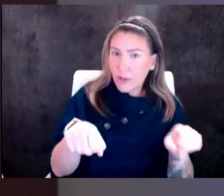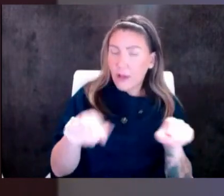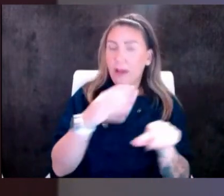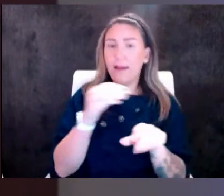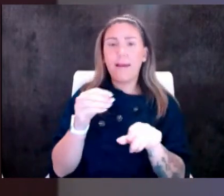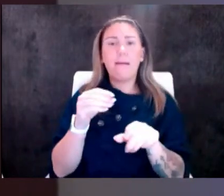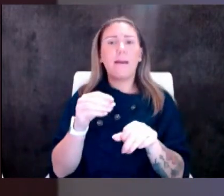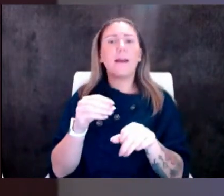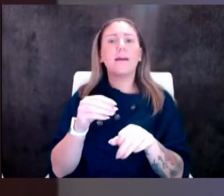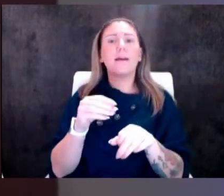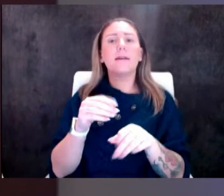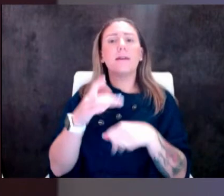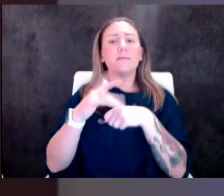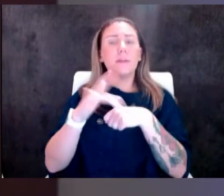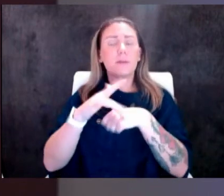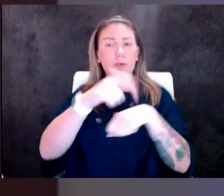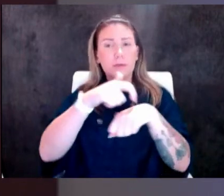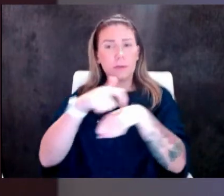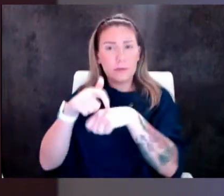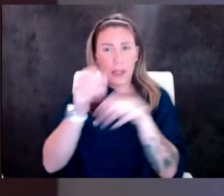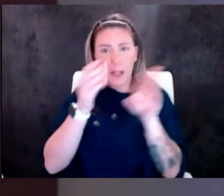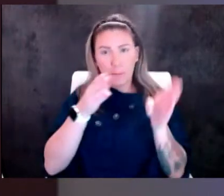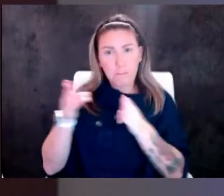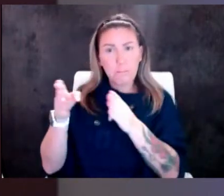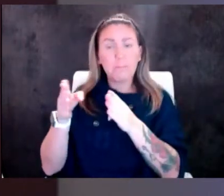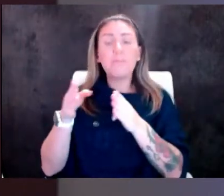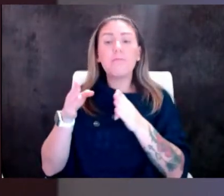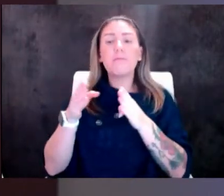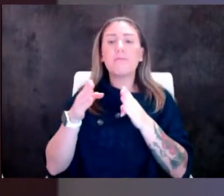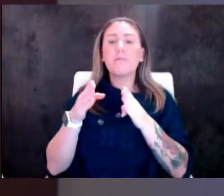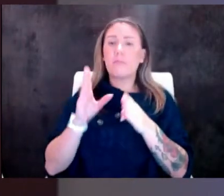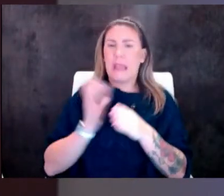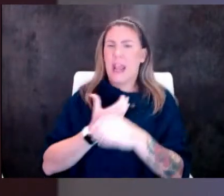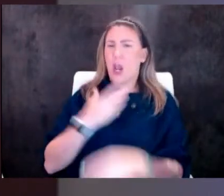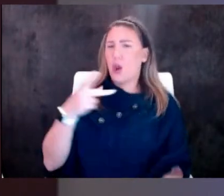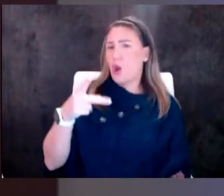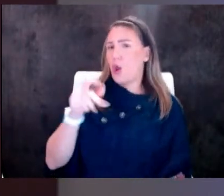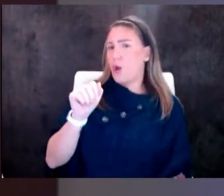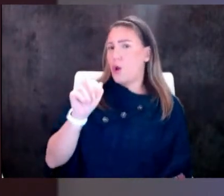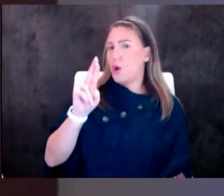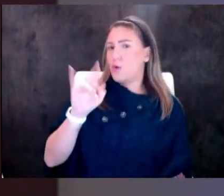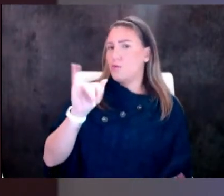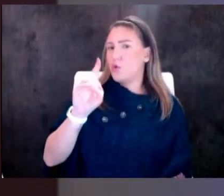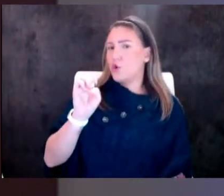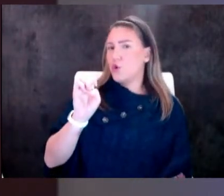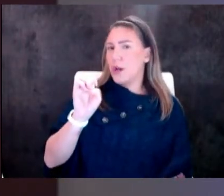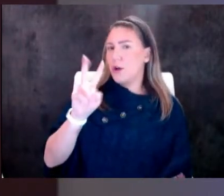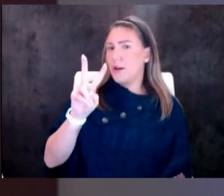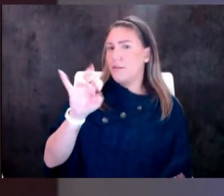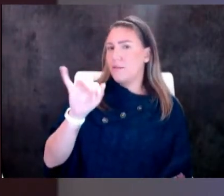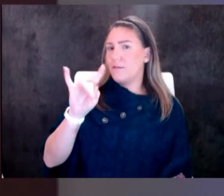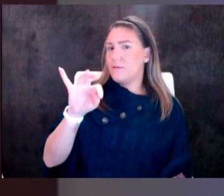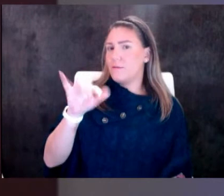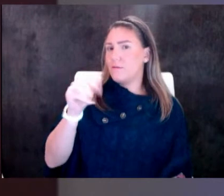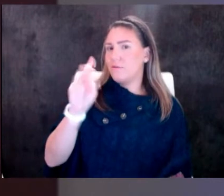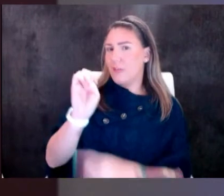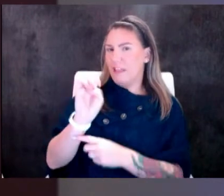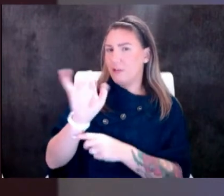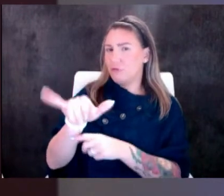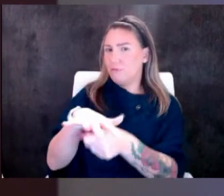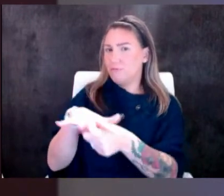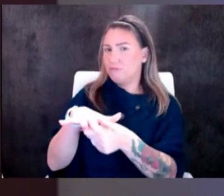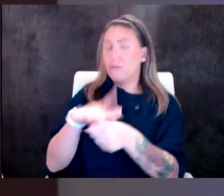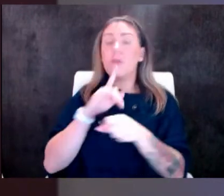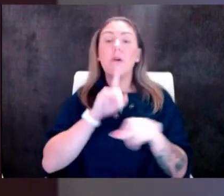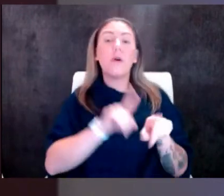clinic schedules, mainly at our Prairie Village clinic right now because they're filling up quickly. There'll also be some weekend clinics on a